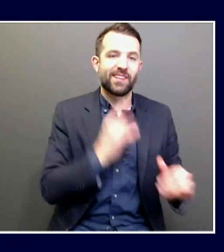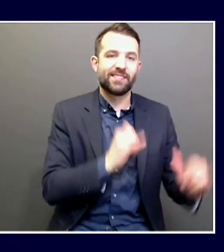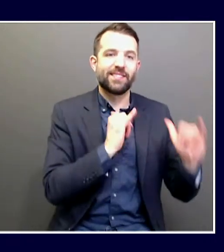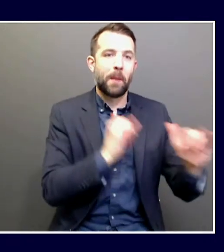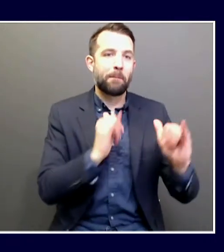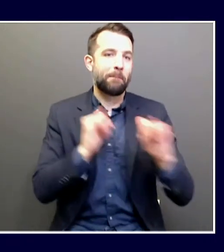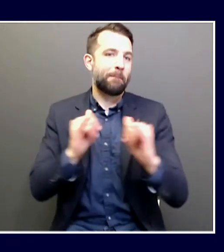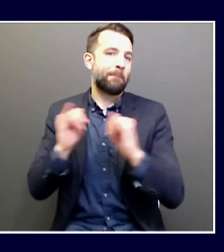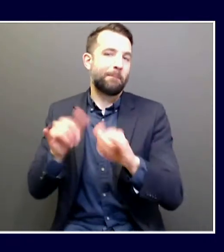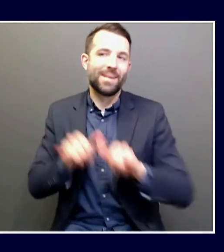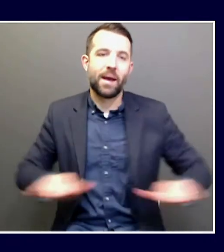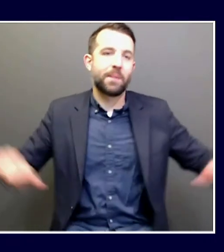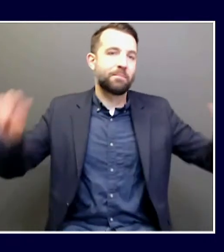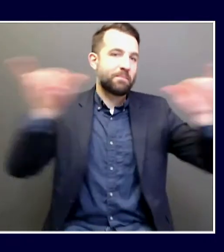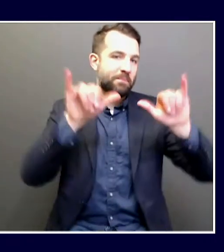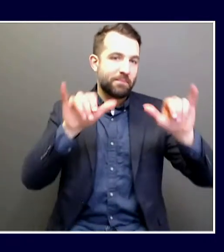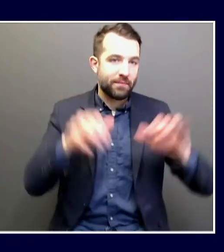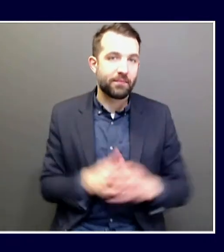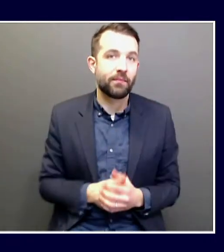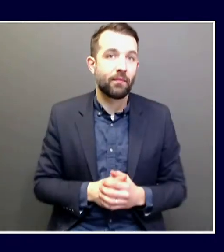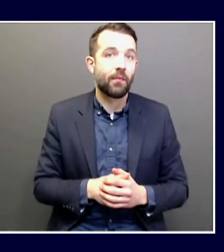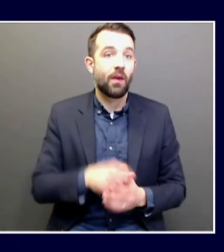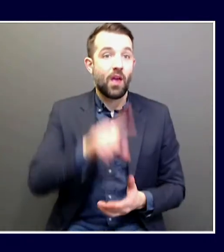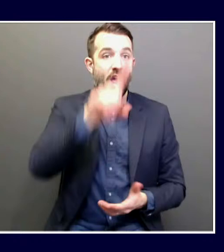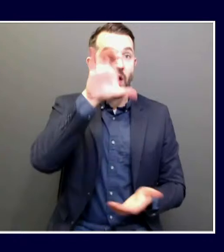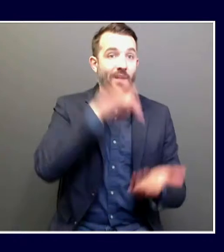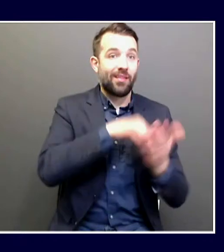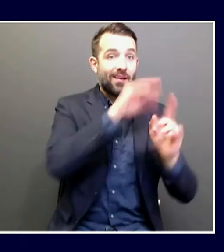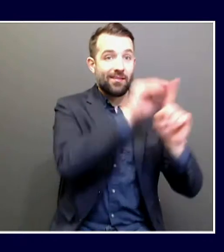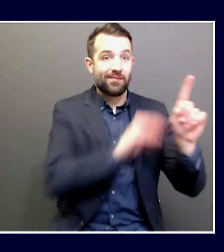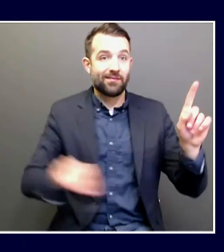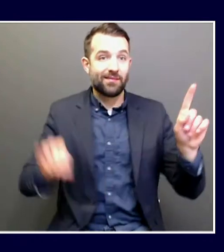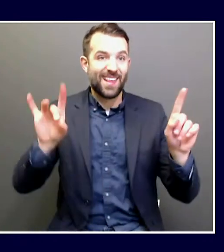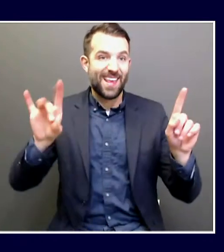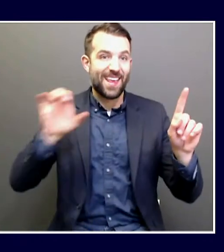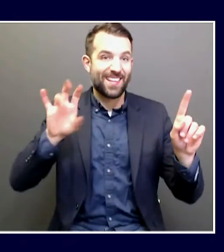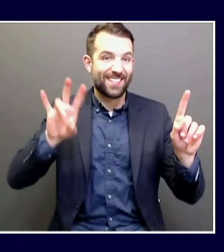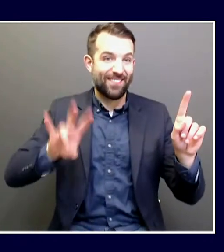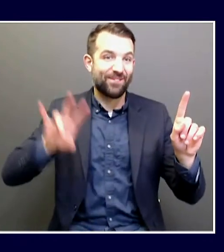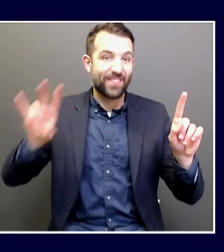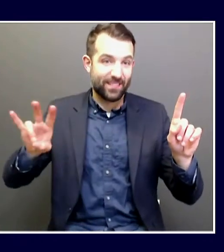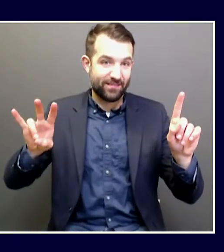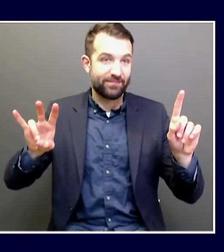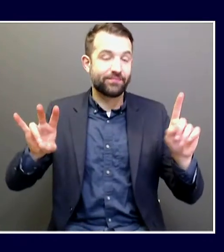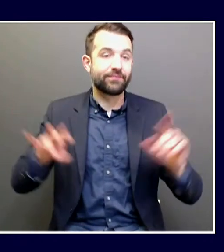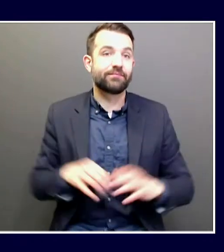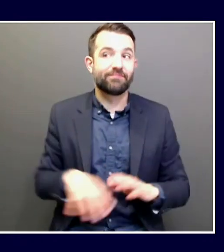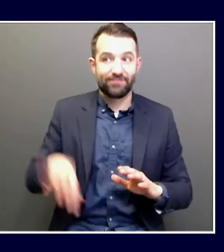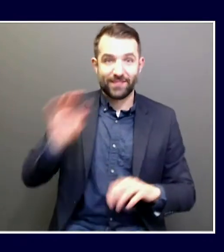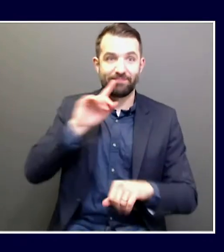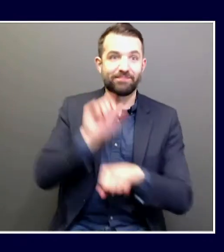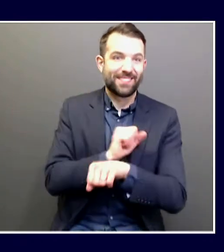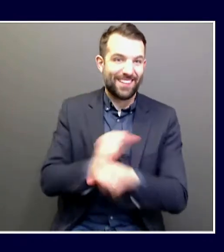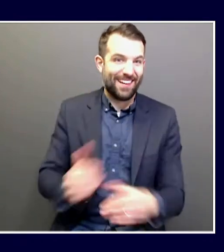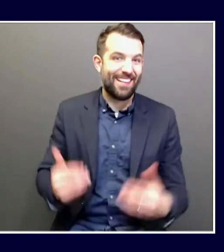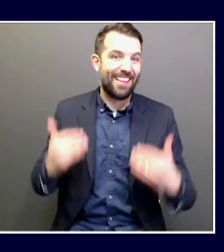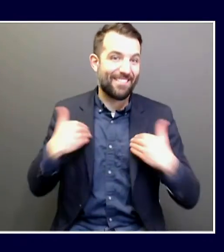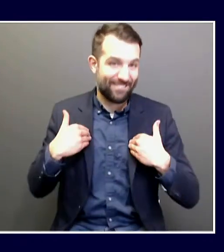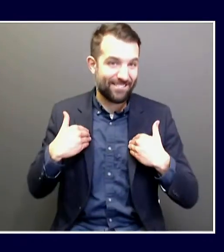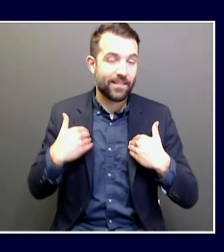at 877 PCR tests that are being conducted for every 100,000 people in